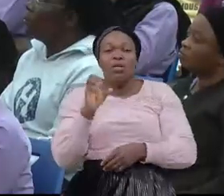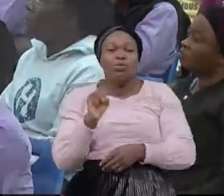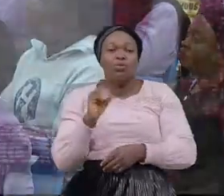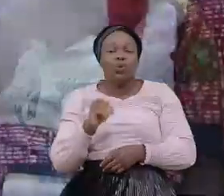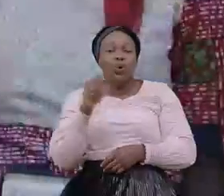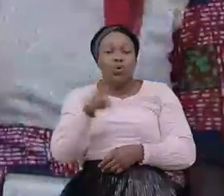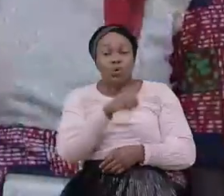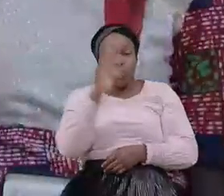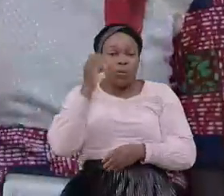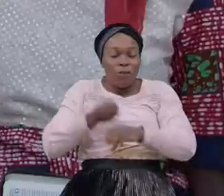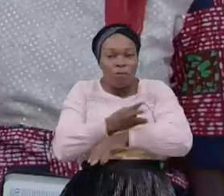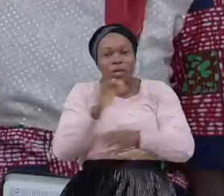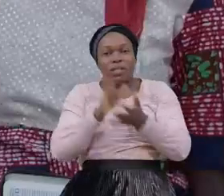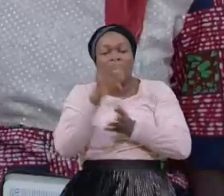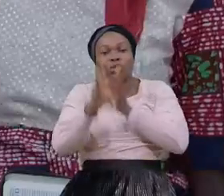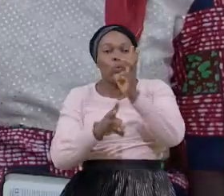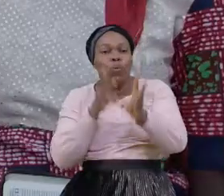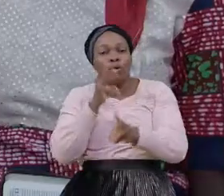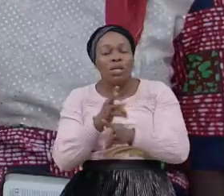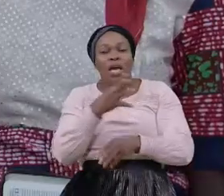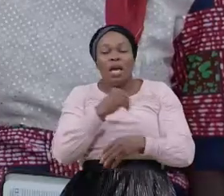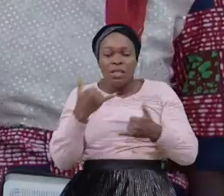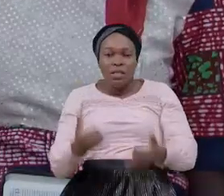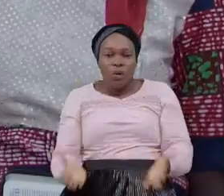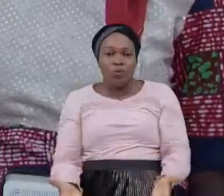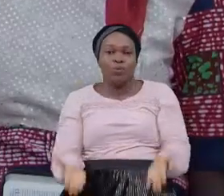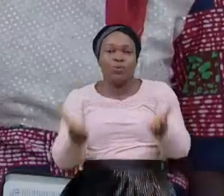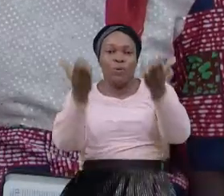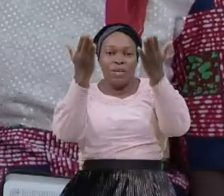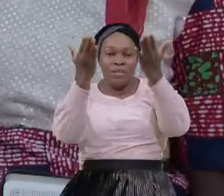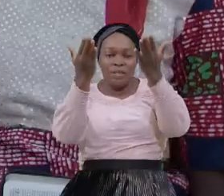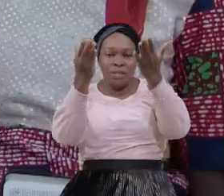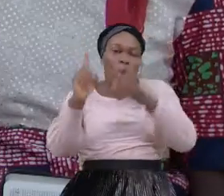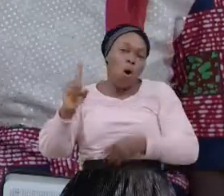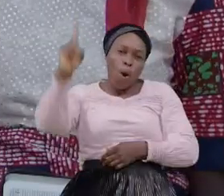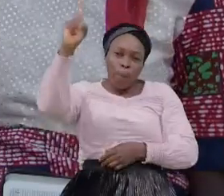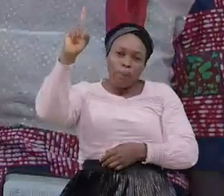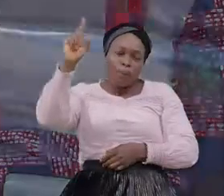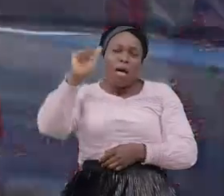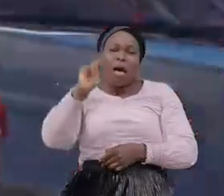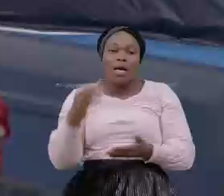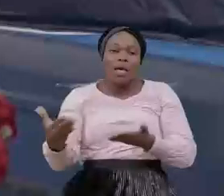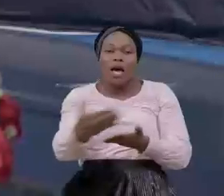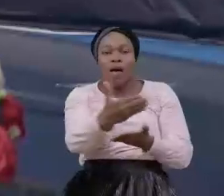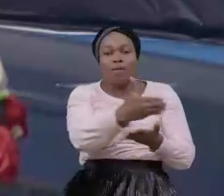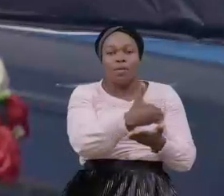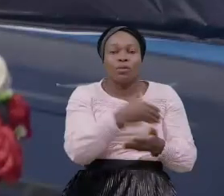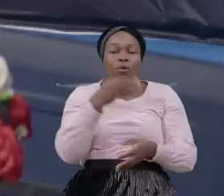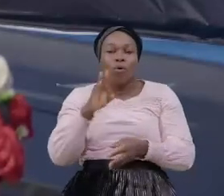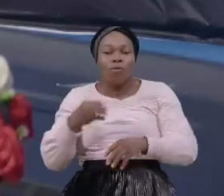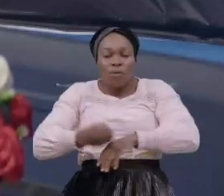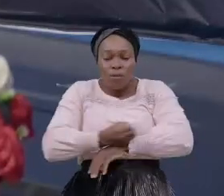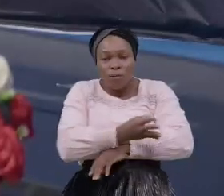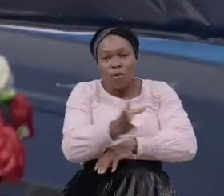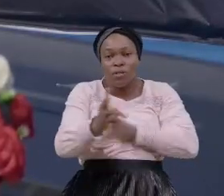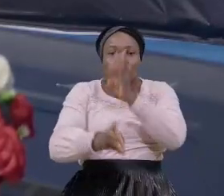that world. And now you want to raise up and harvest of influenced worlds.